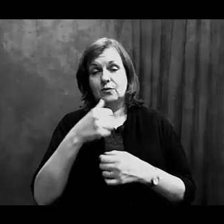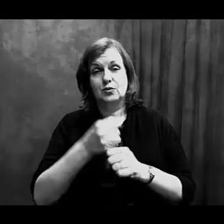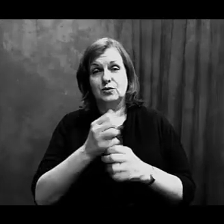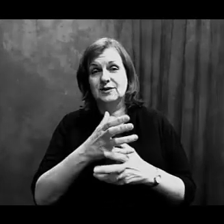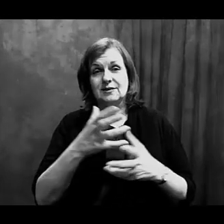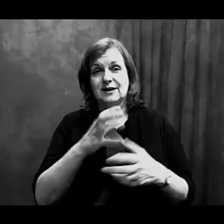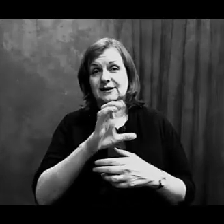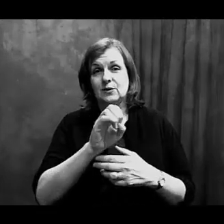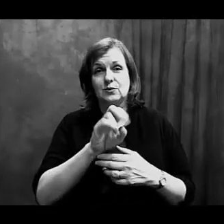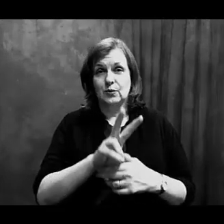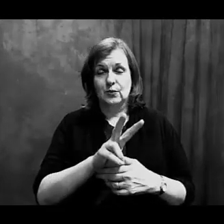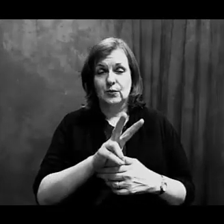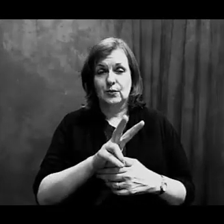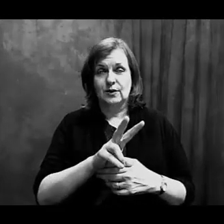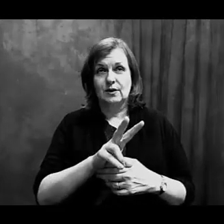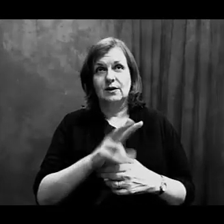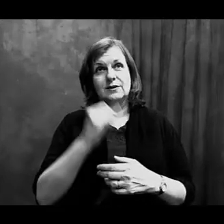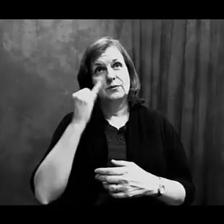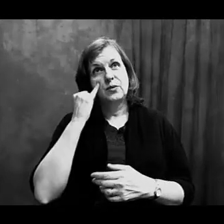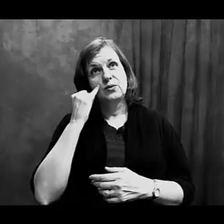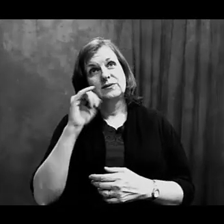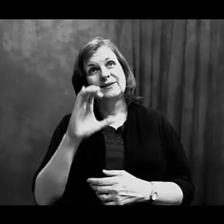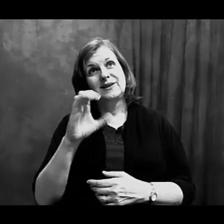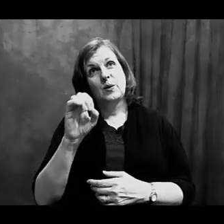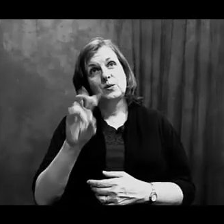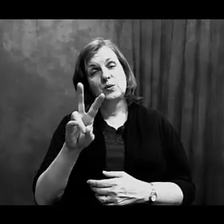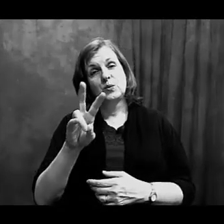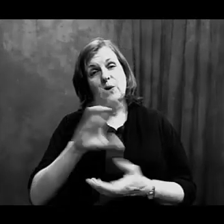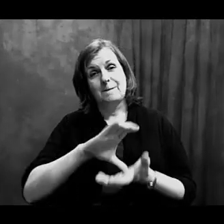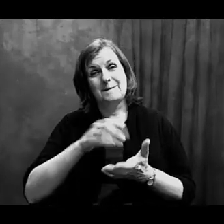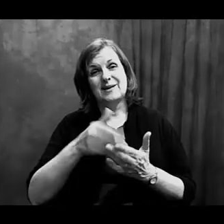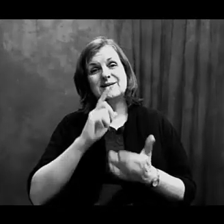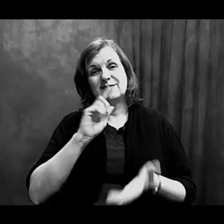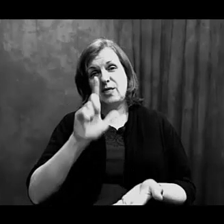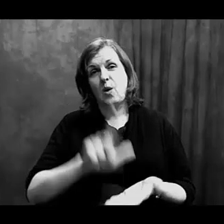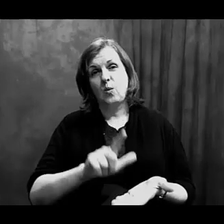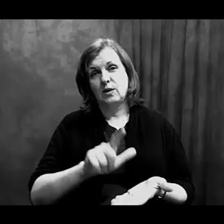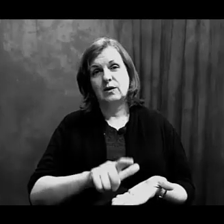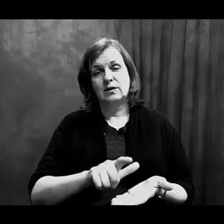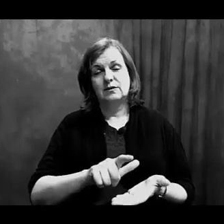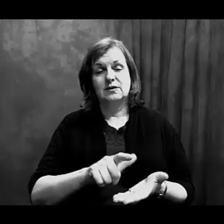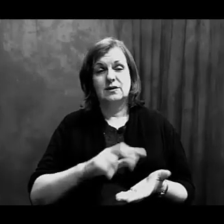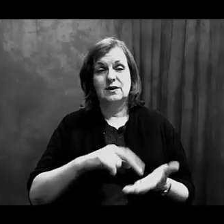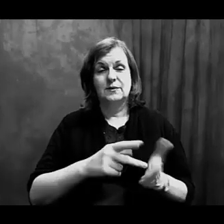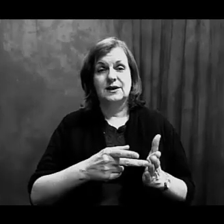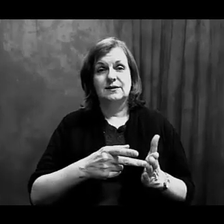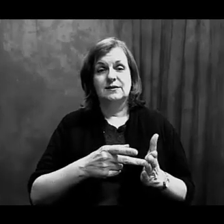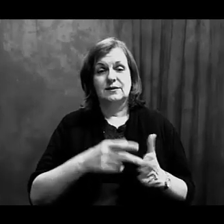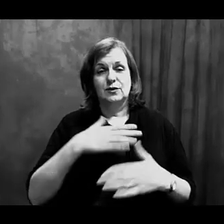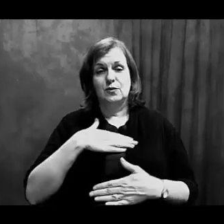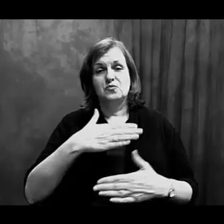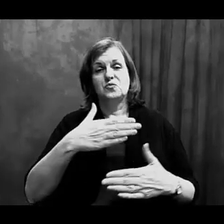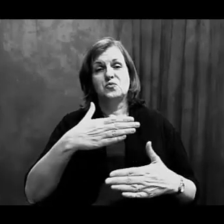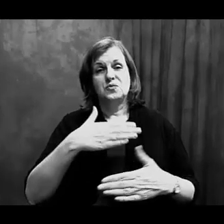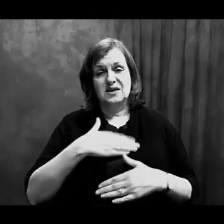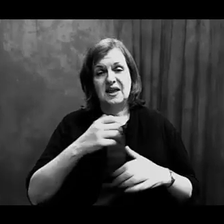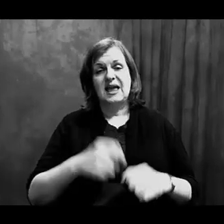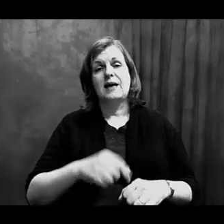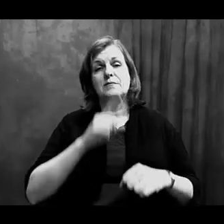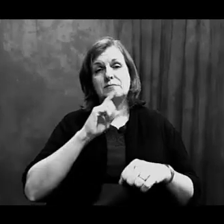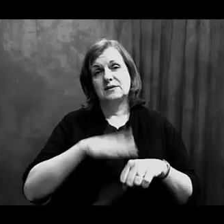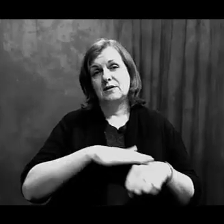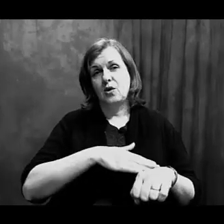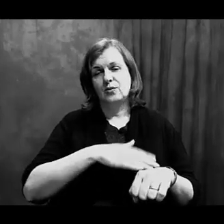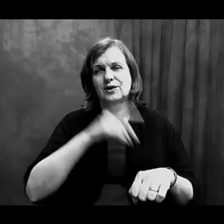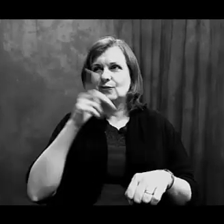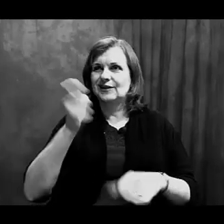lower CO2 levels, if your carbon dioxide levels are low, you can actually slow your breathing